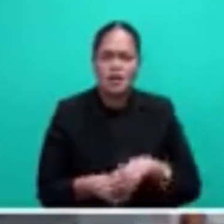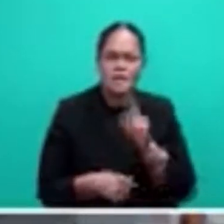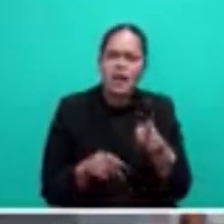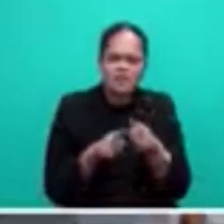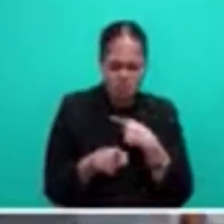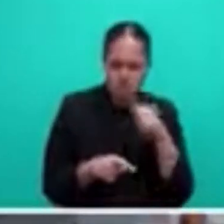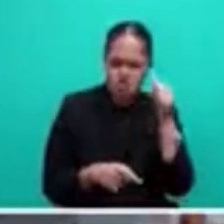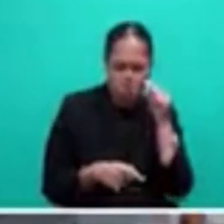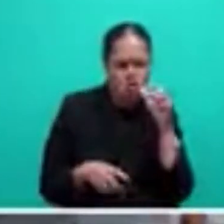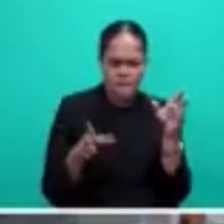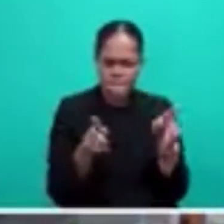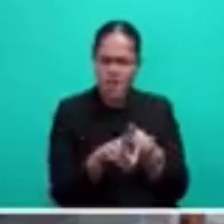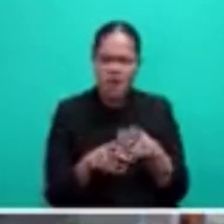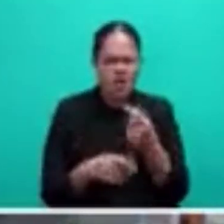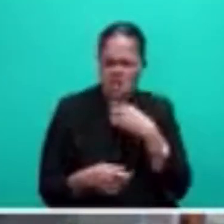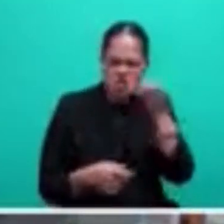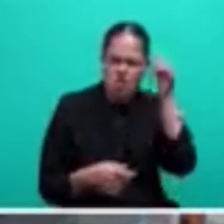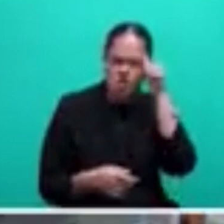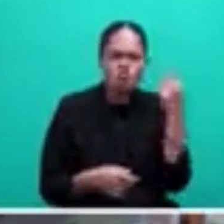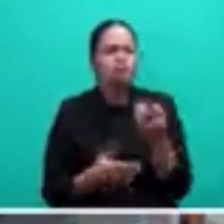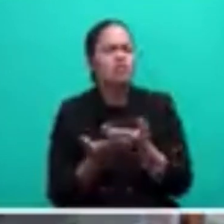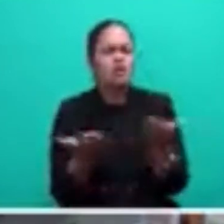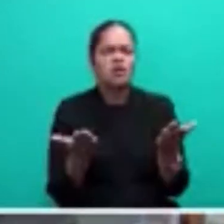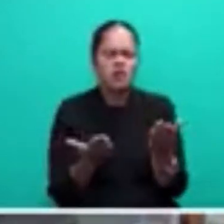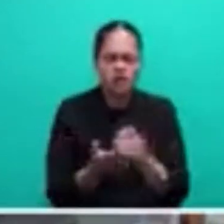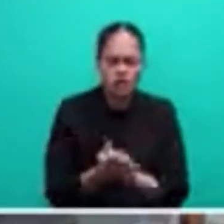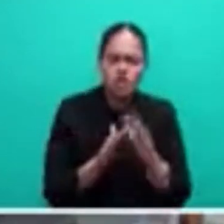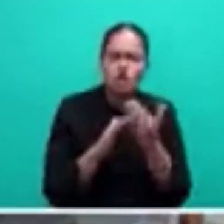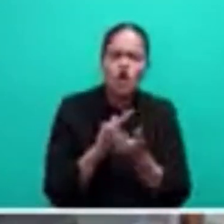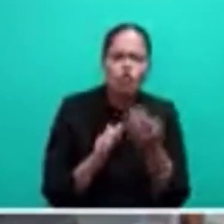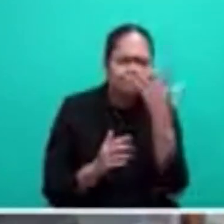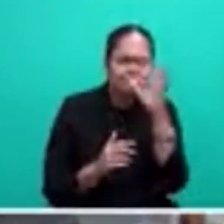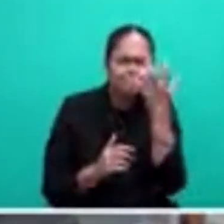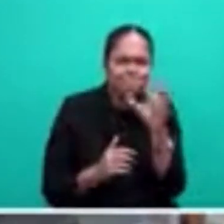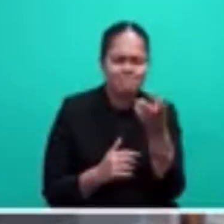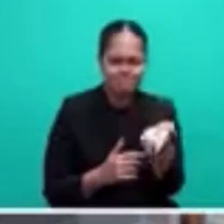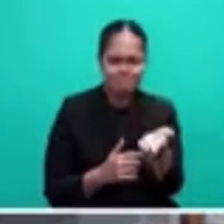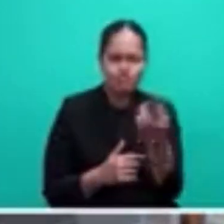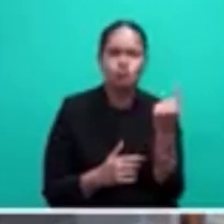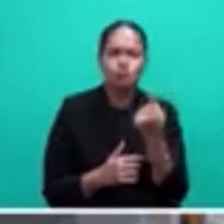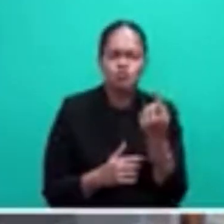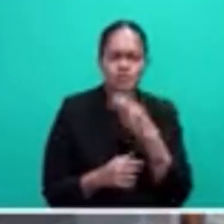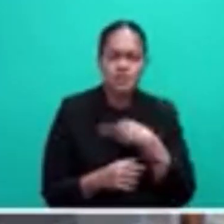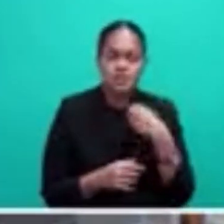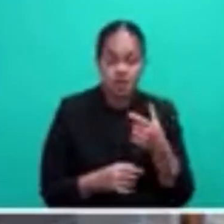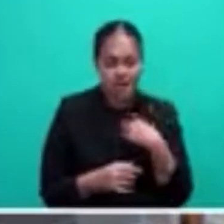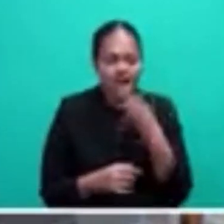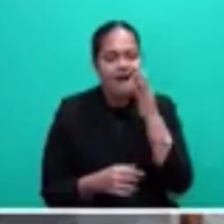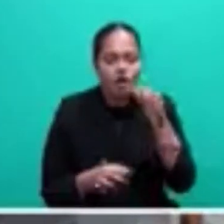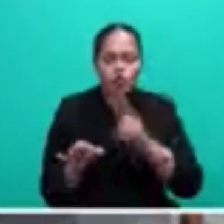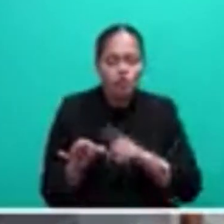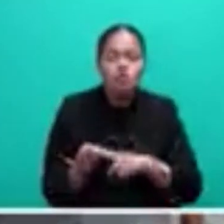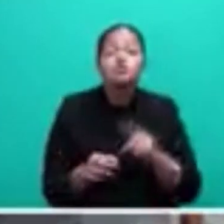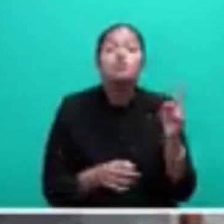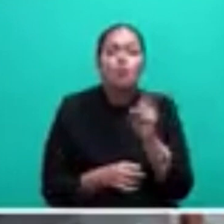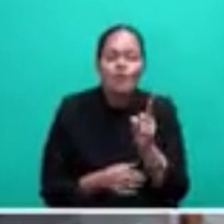bipartisanship. I don't know who is the shadow minister. I asked the question, what is going on with the opposition,